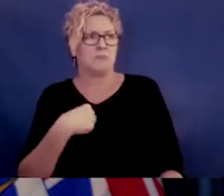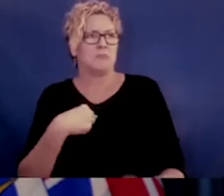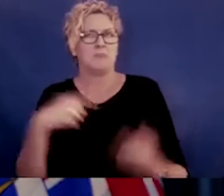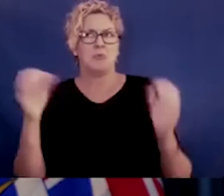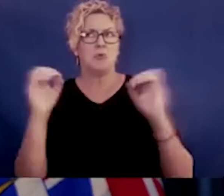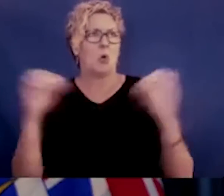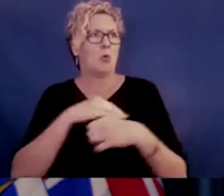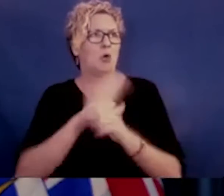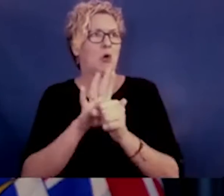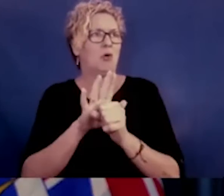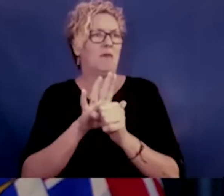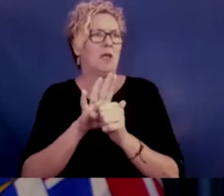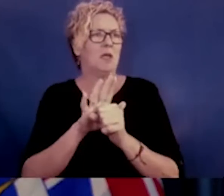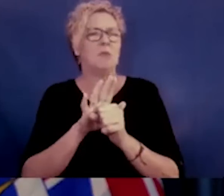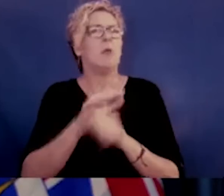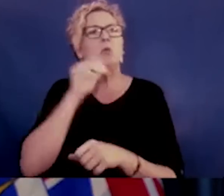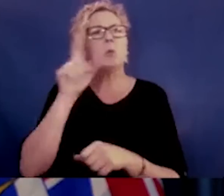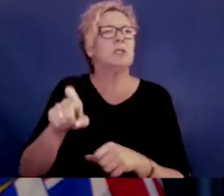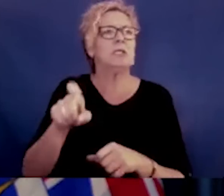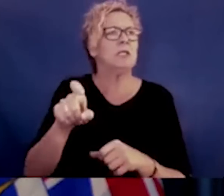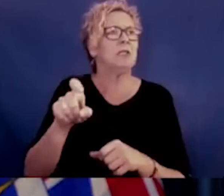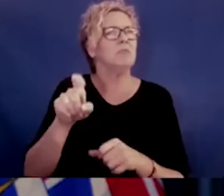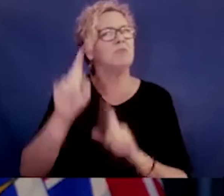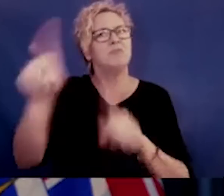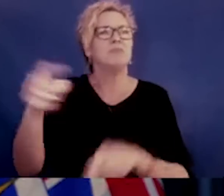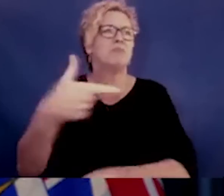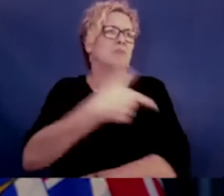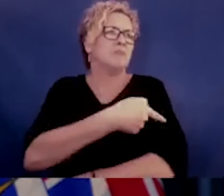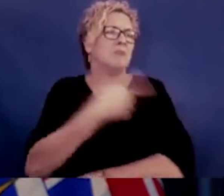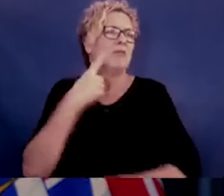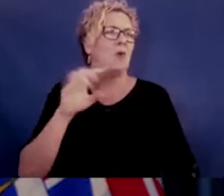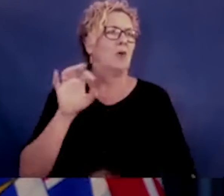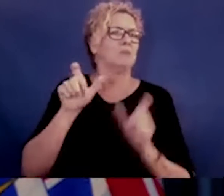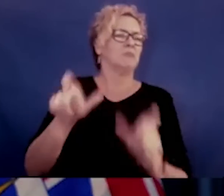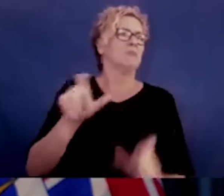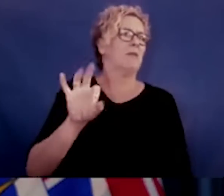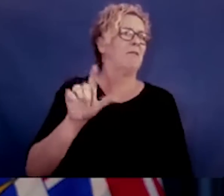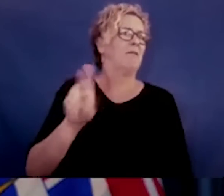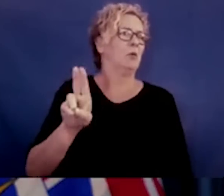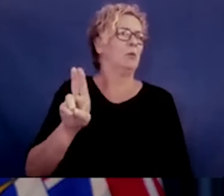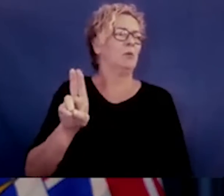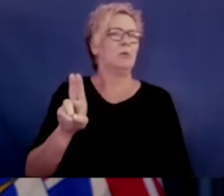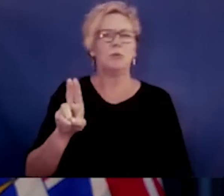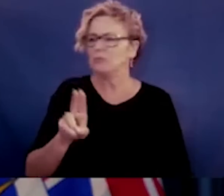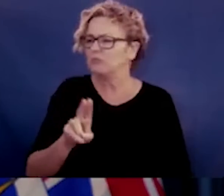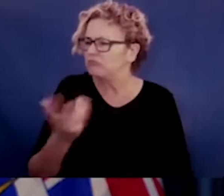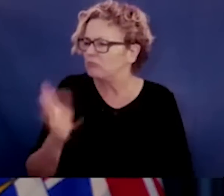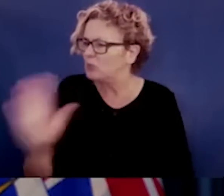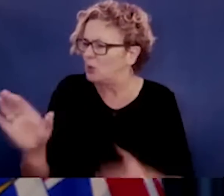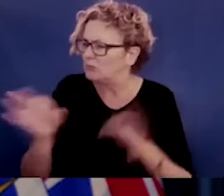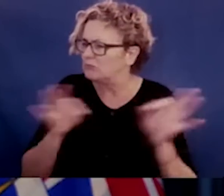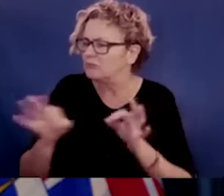know that that influenza can spread very rapidly, and it can lead to, every year we see it lead to people needing